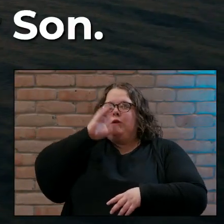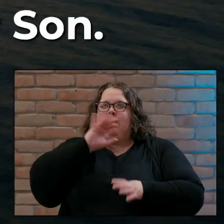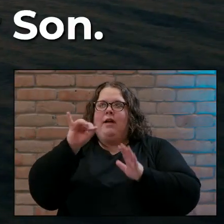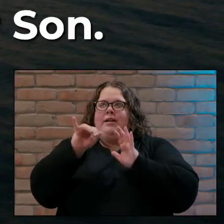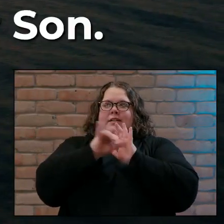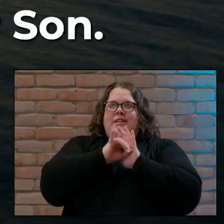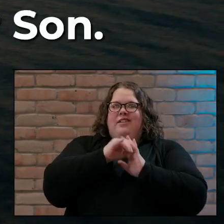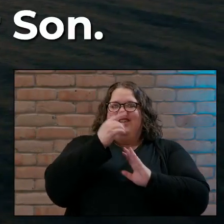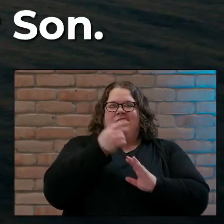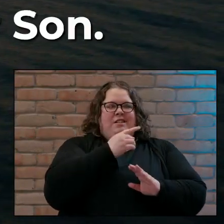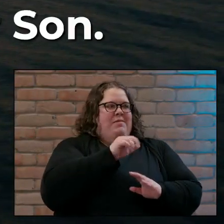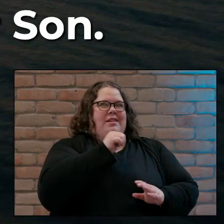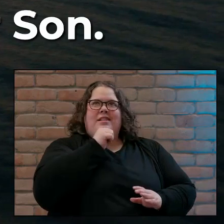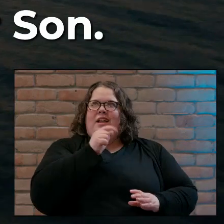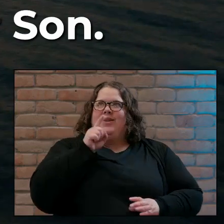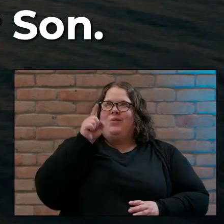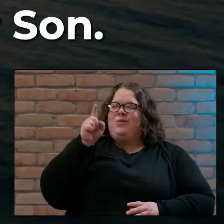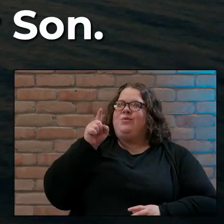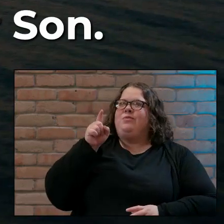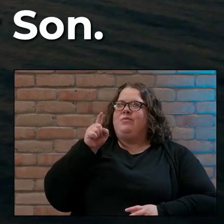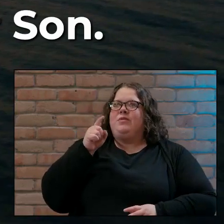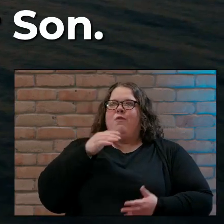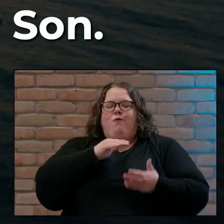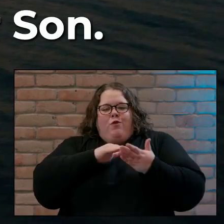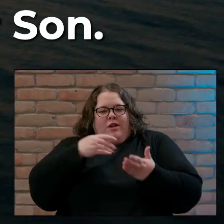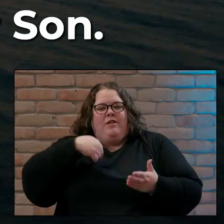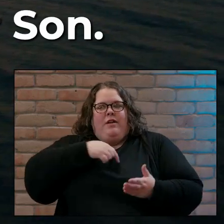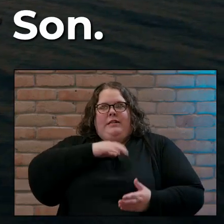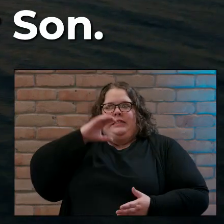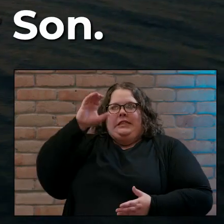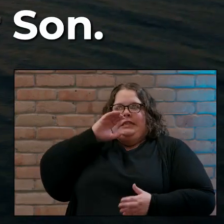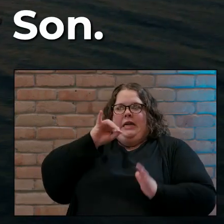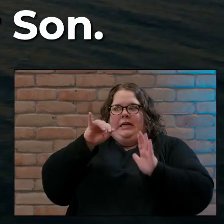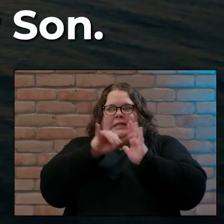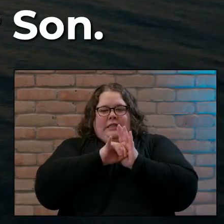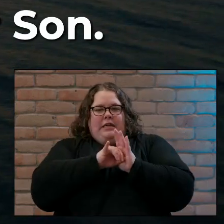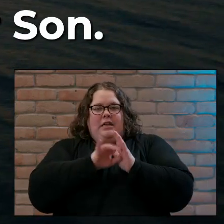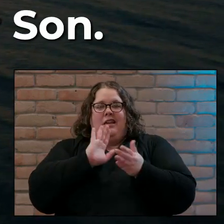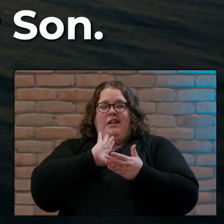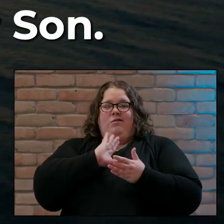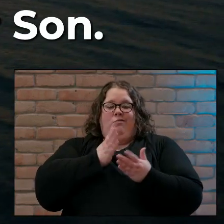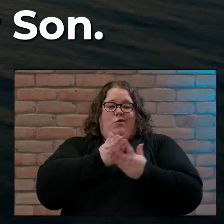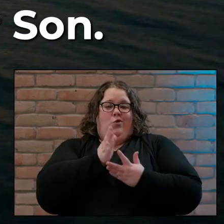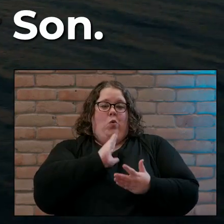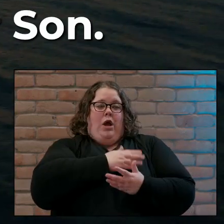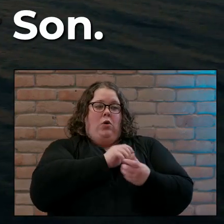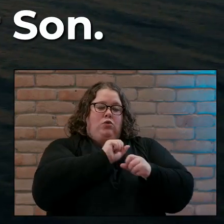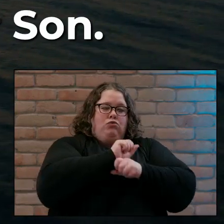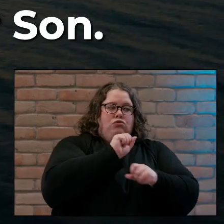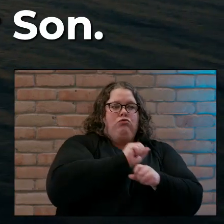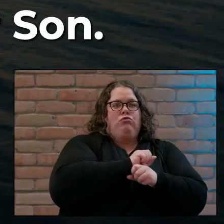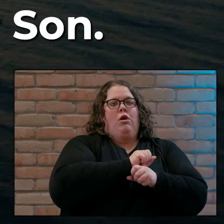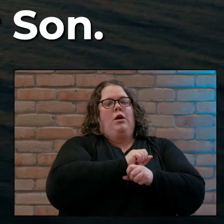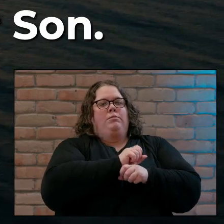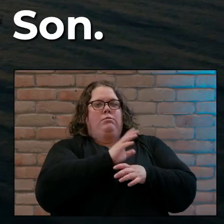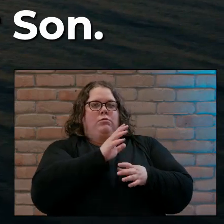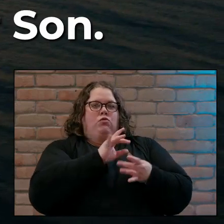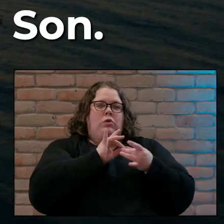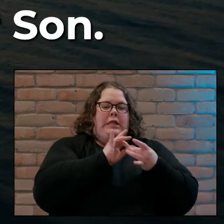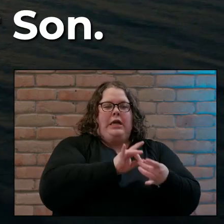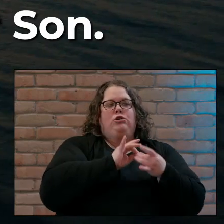you. Forgive us for seeking identity in our careers, relationships, sexuality,